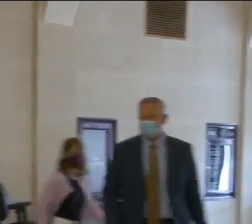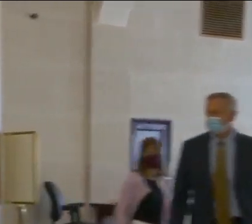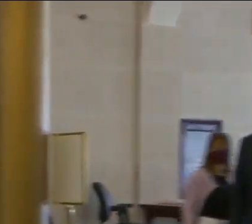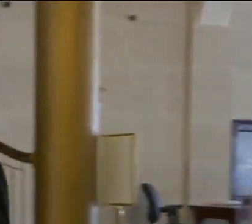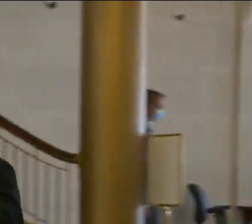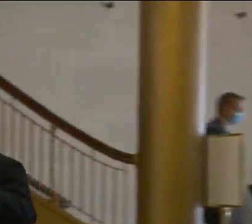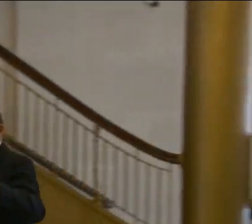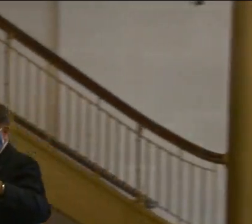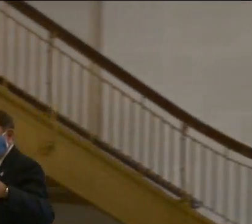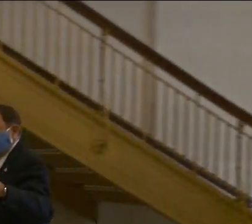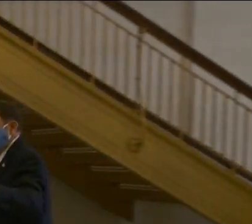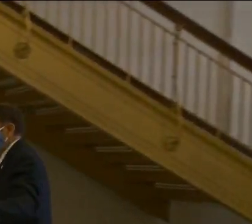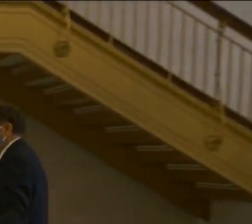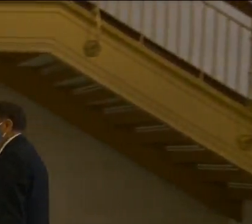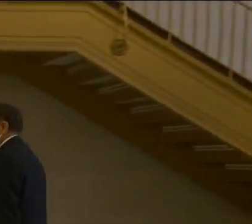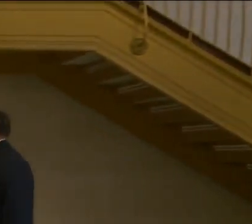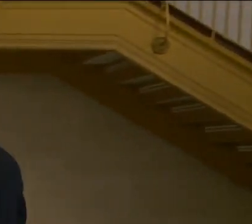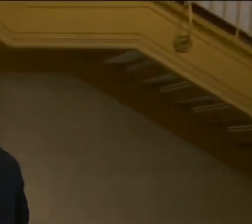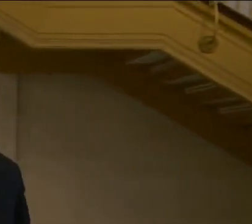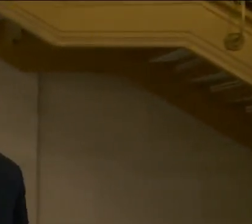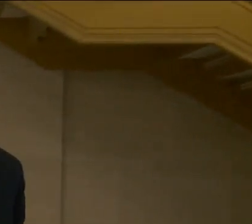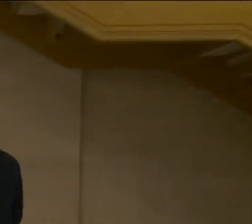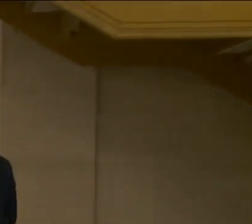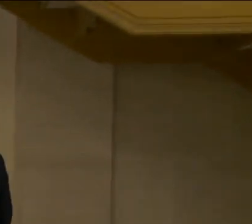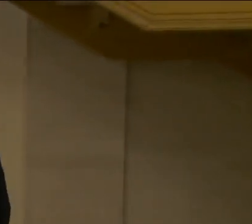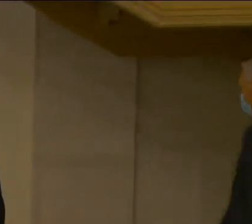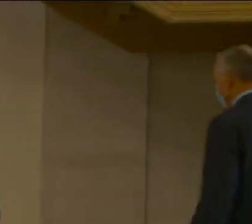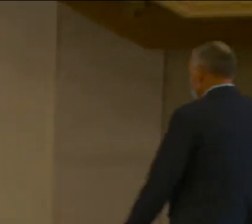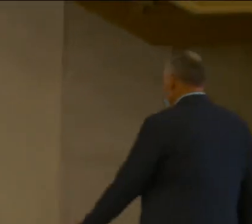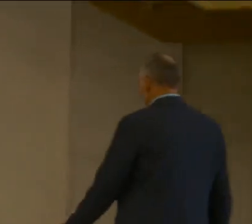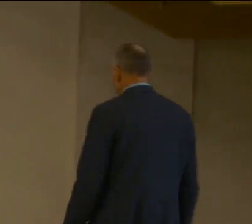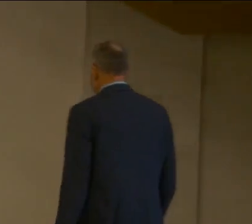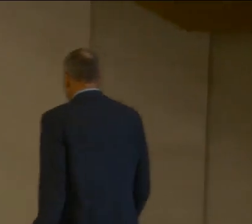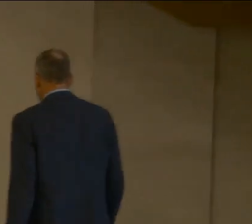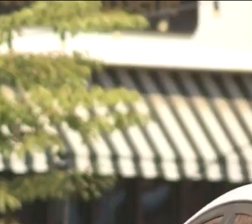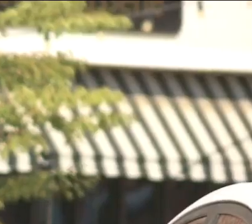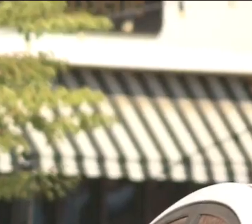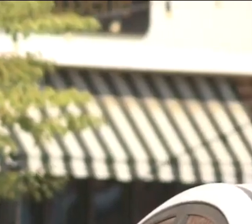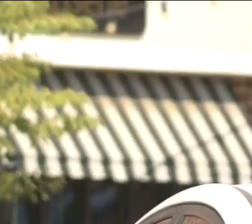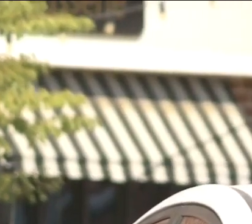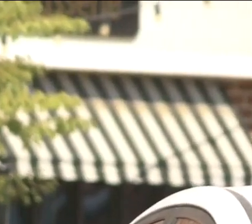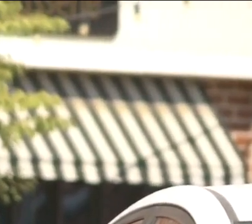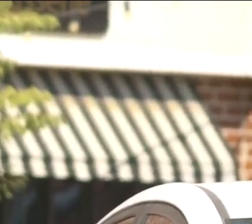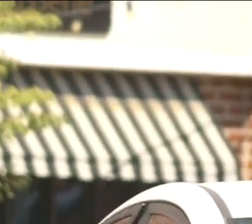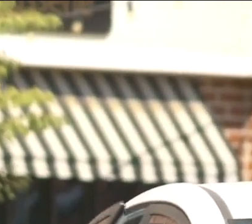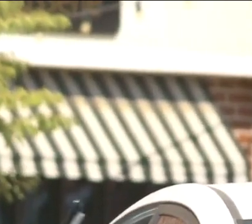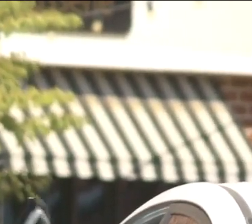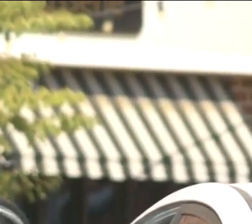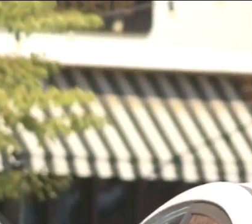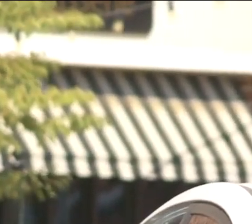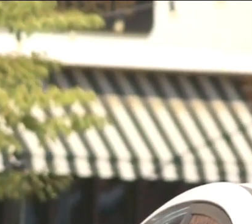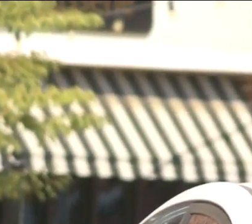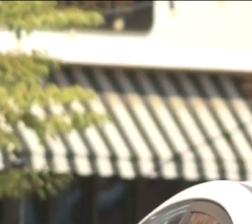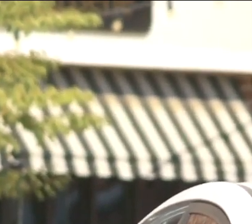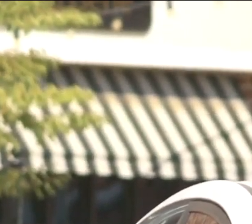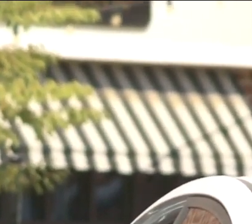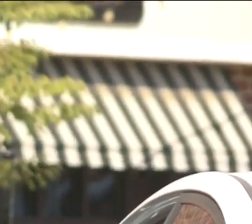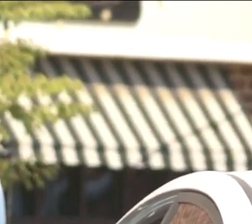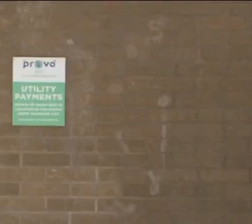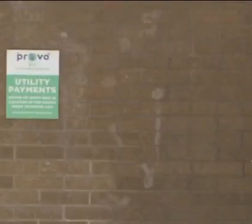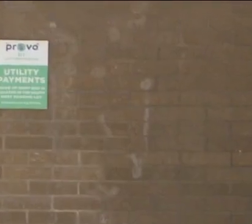of Utah County to orange, even though other communities have similarly high cases of COVID-19. He's also declined to issue a statewide